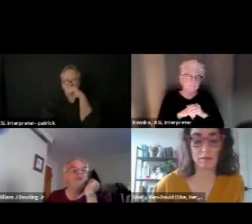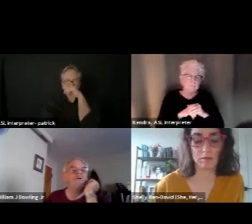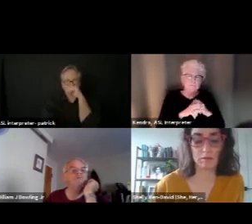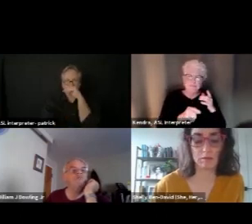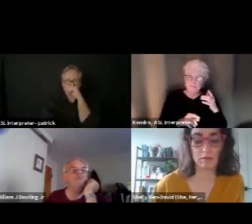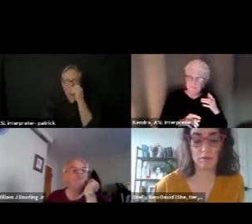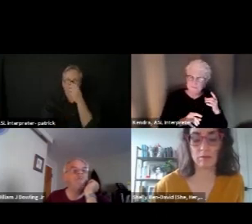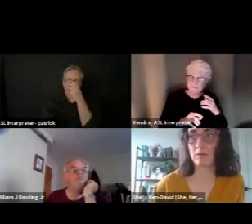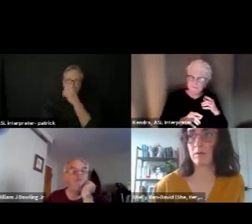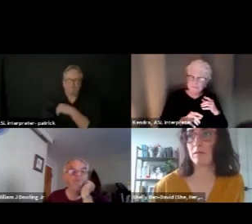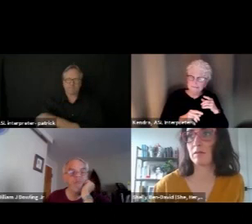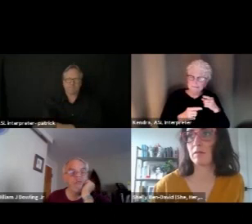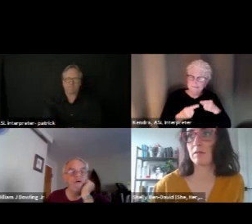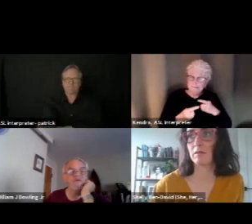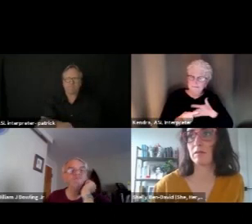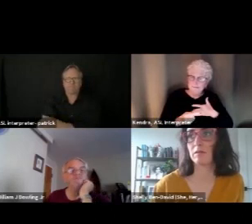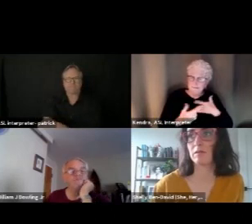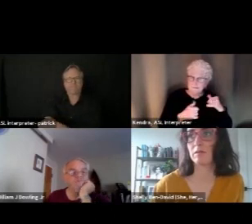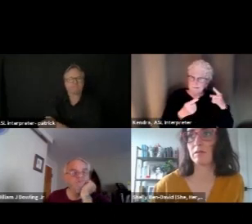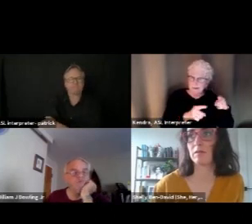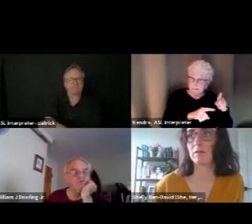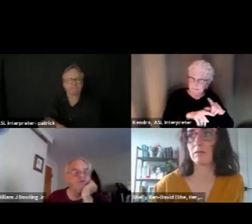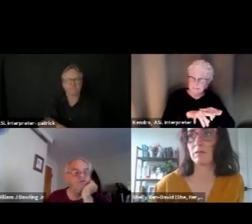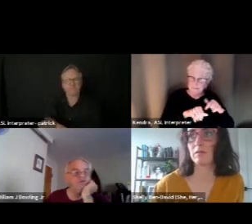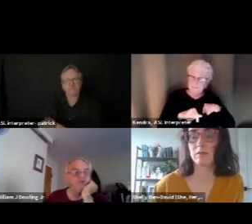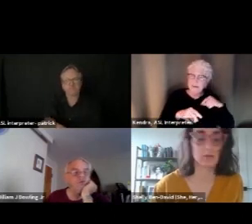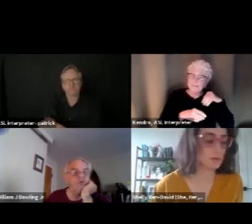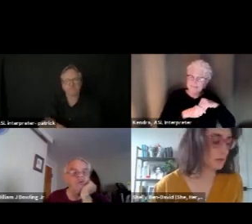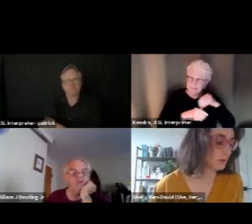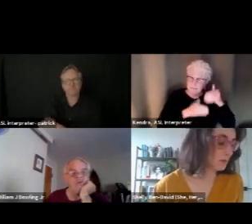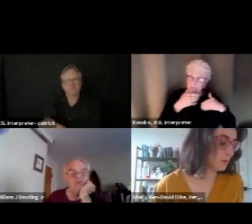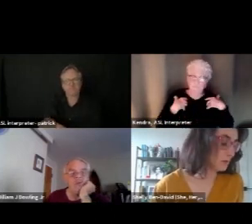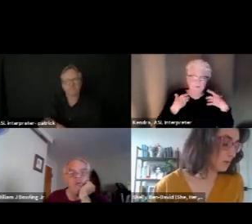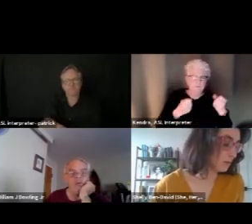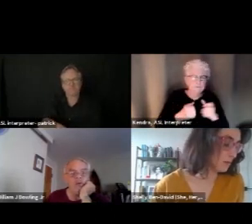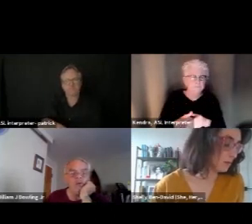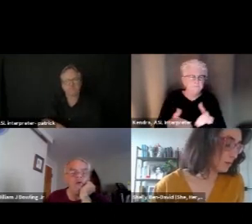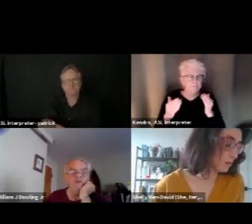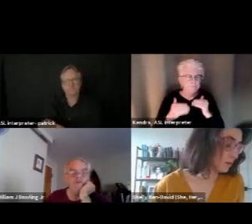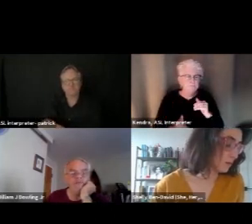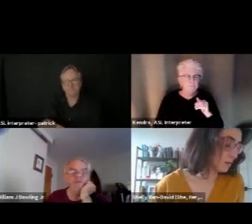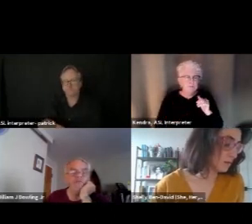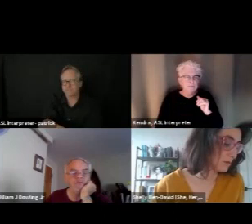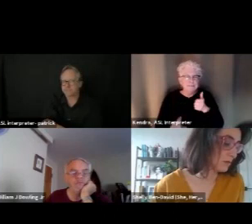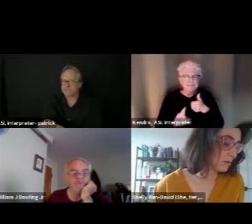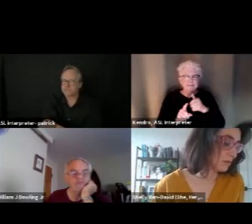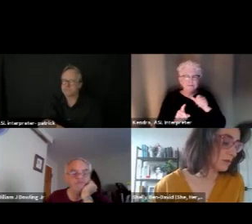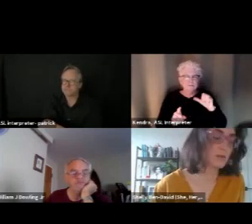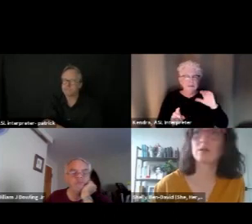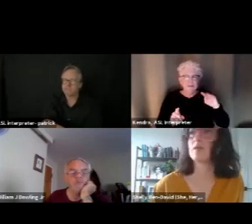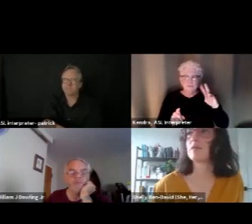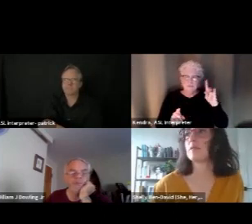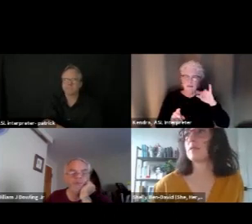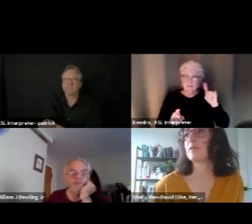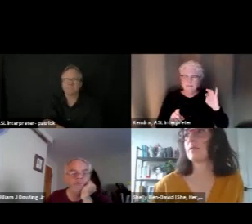variation and definitions of recovery was developed by Mike Slade, who and his team, who developed